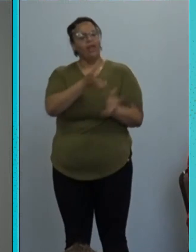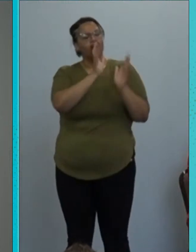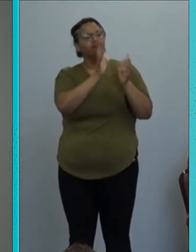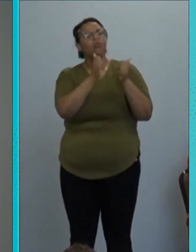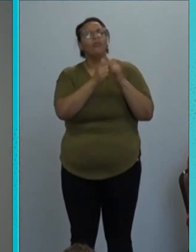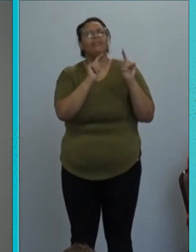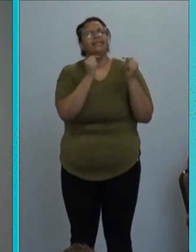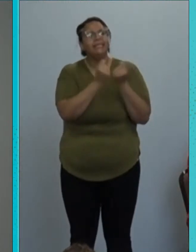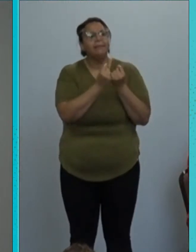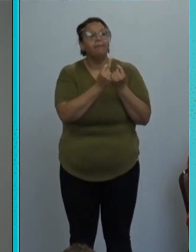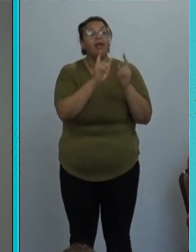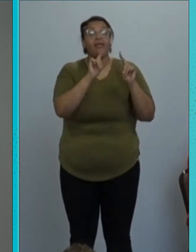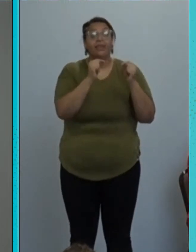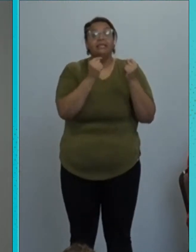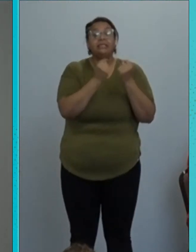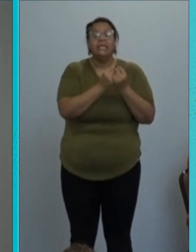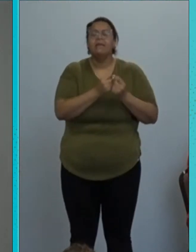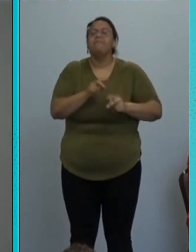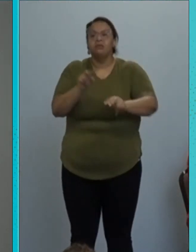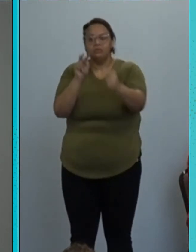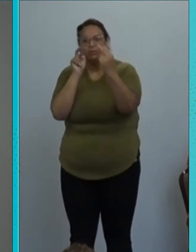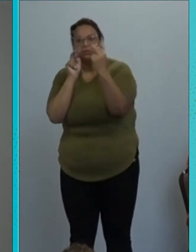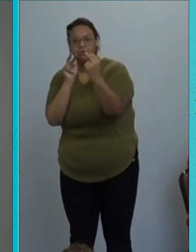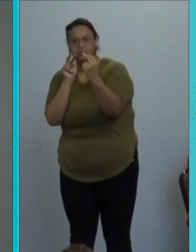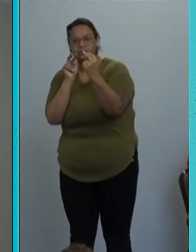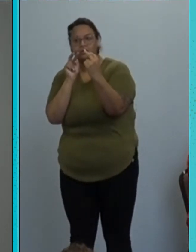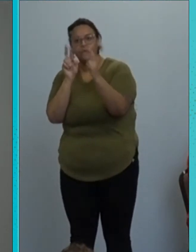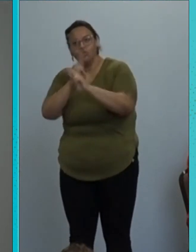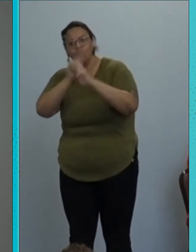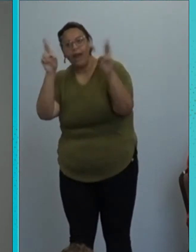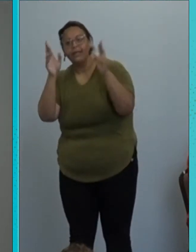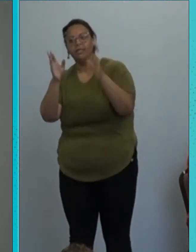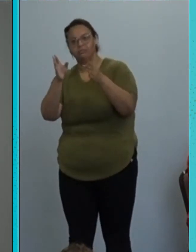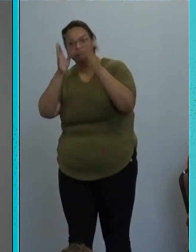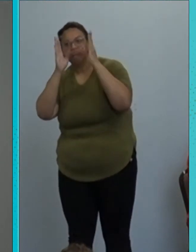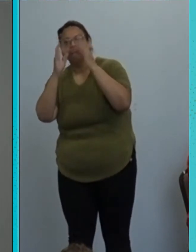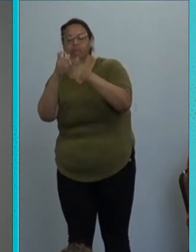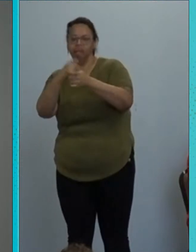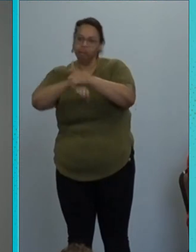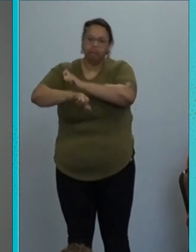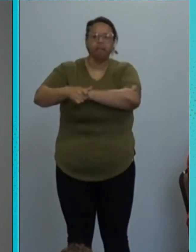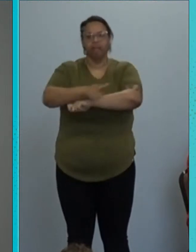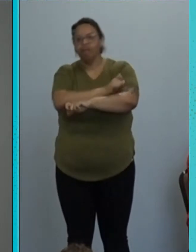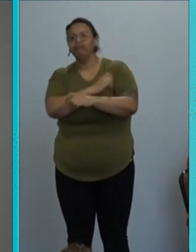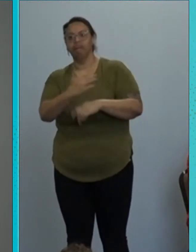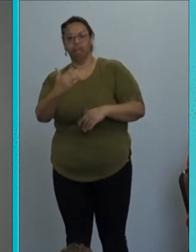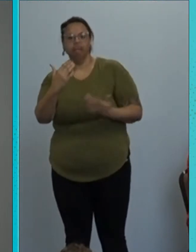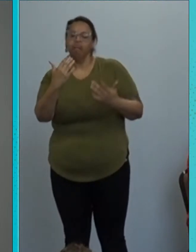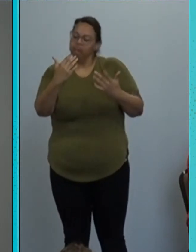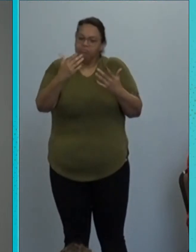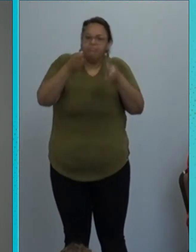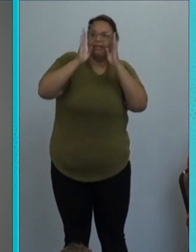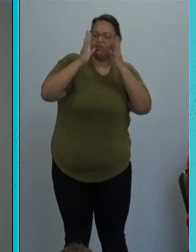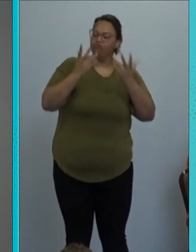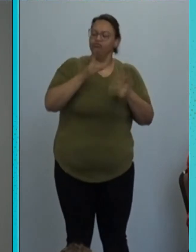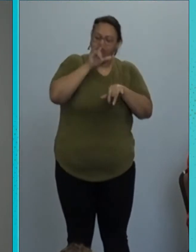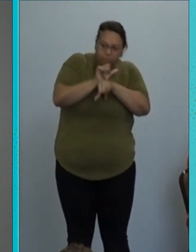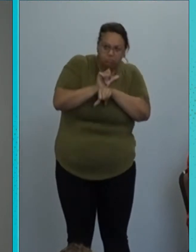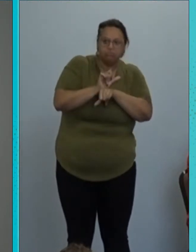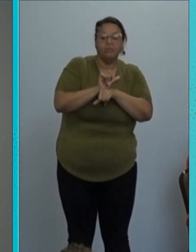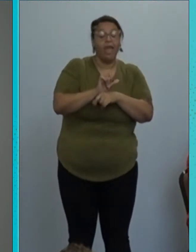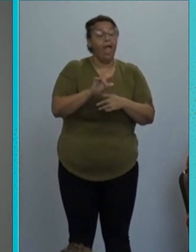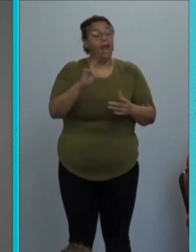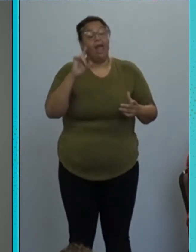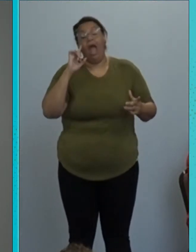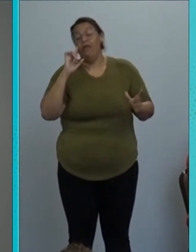team was locked in. The team was locked in into what they were saying. And I thought that